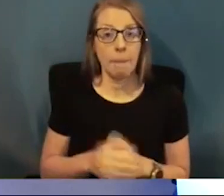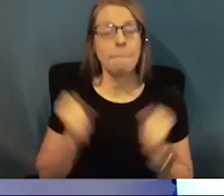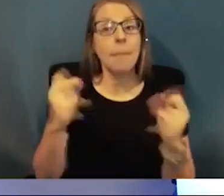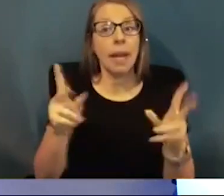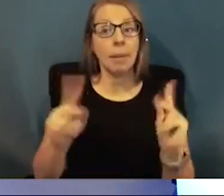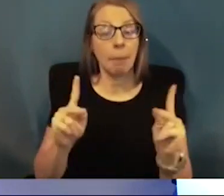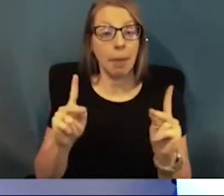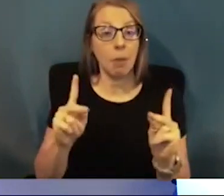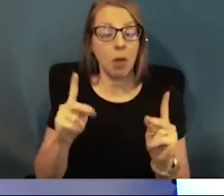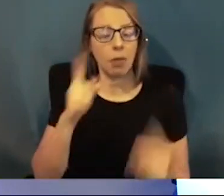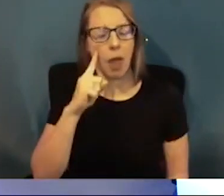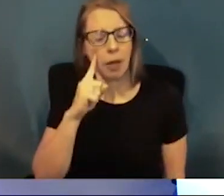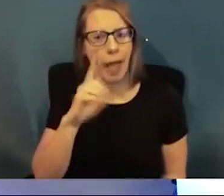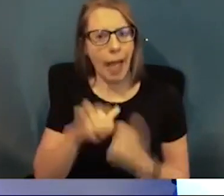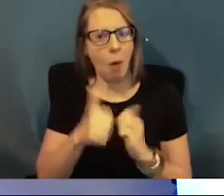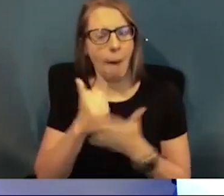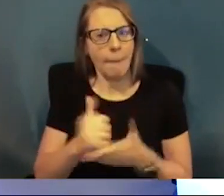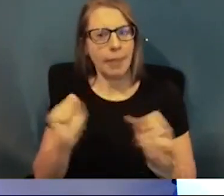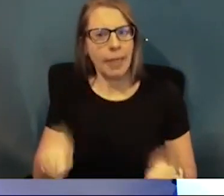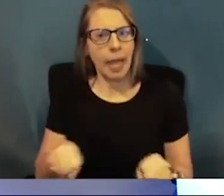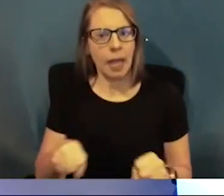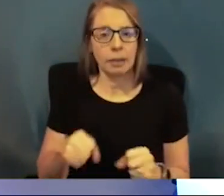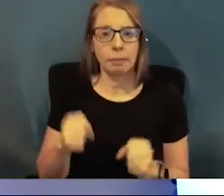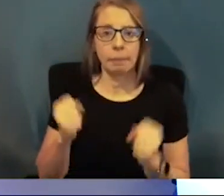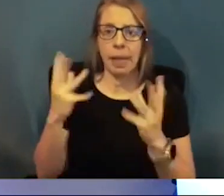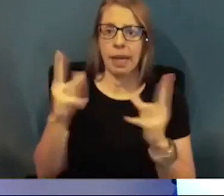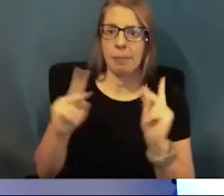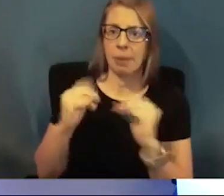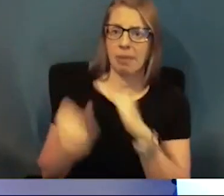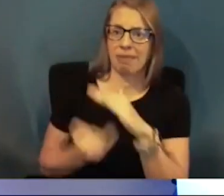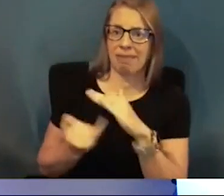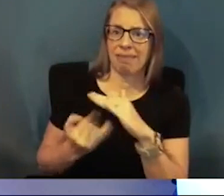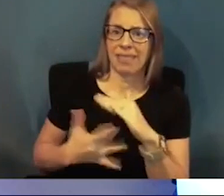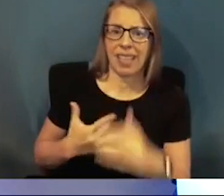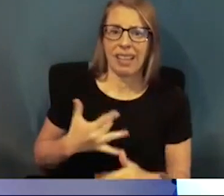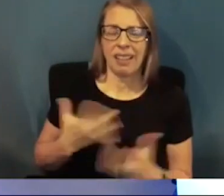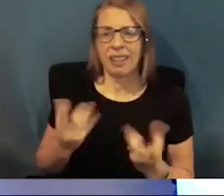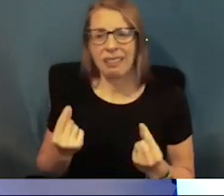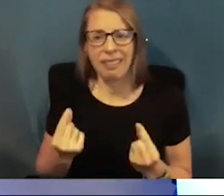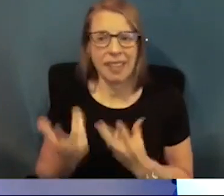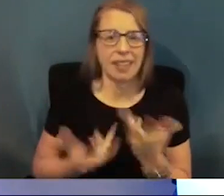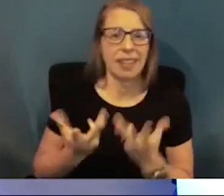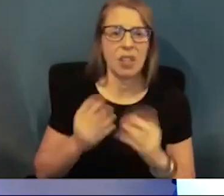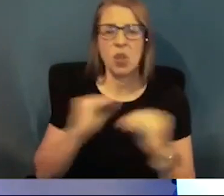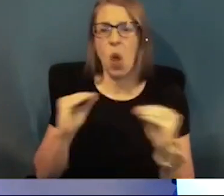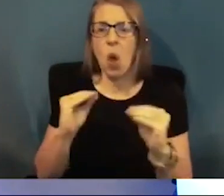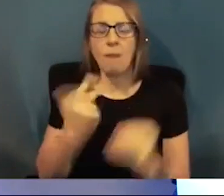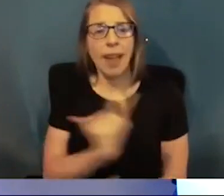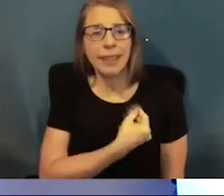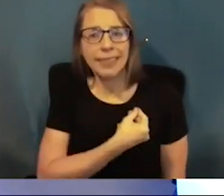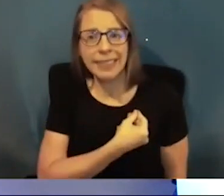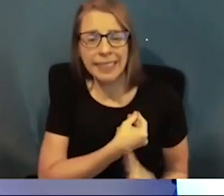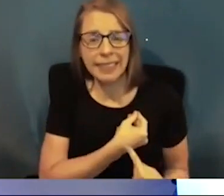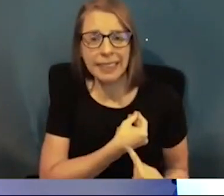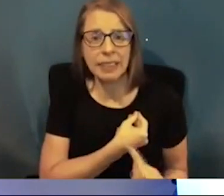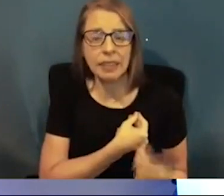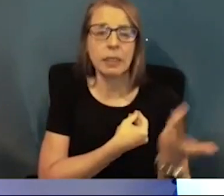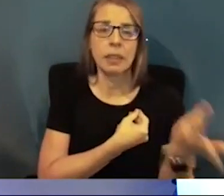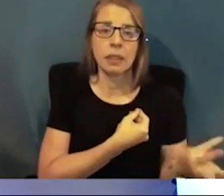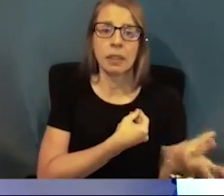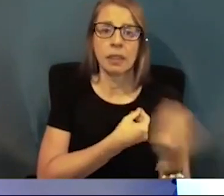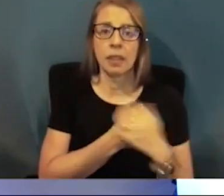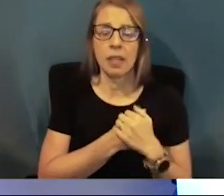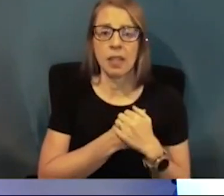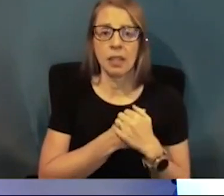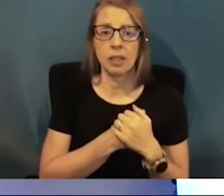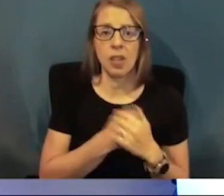very, isolated. Right. There's not much you could do. We didn't have a vaccine. So this seems like kind of the perfect